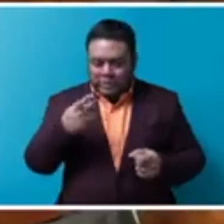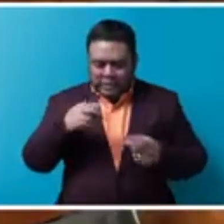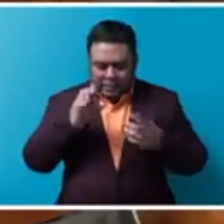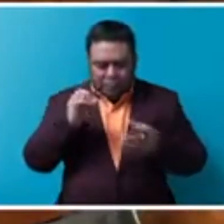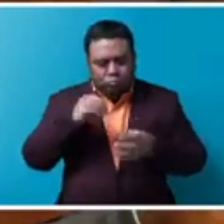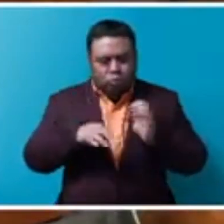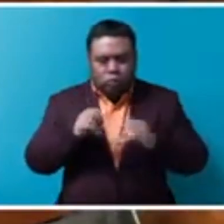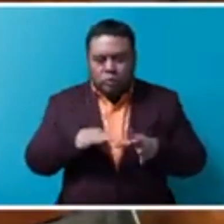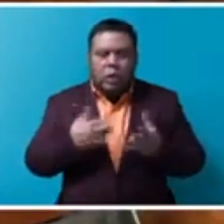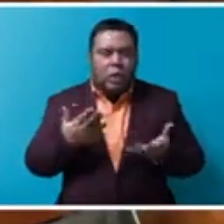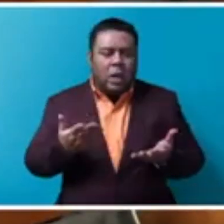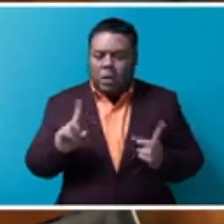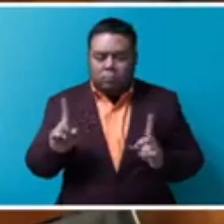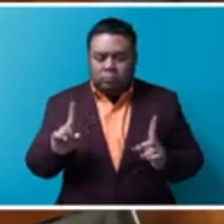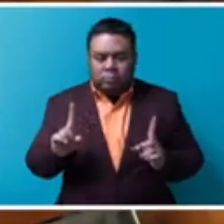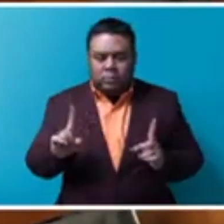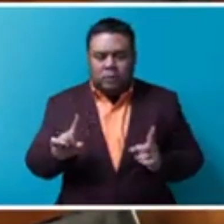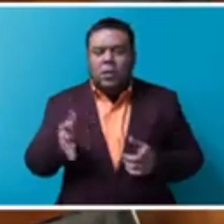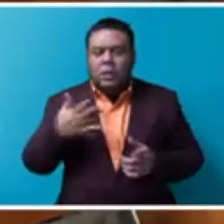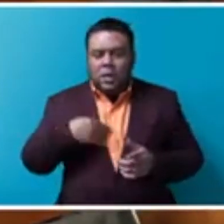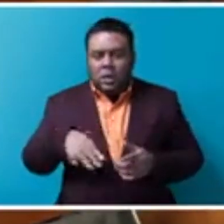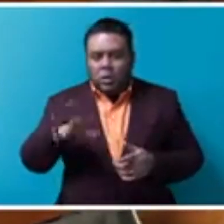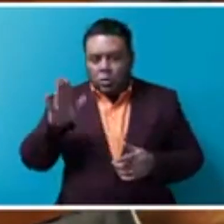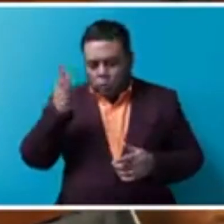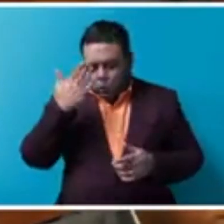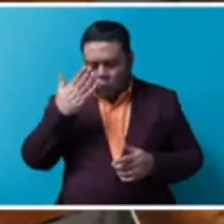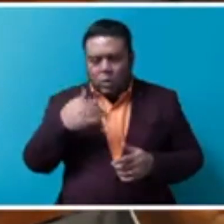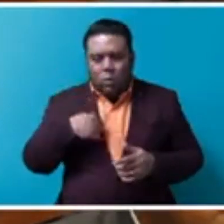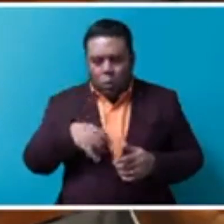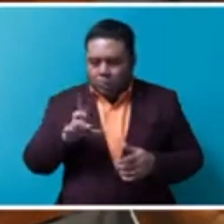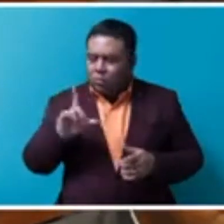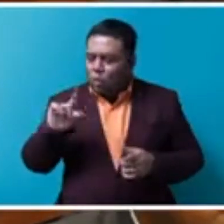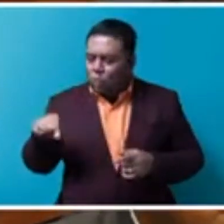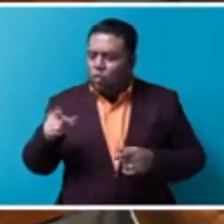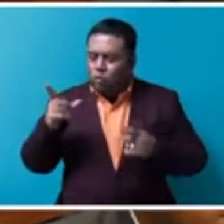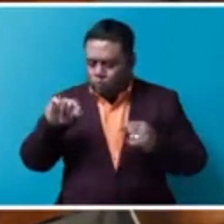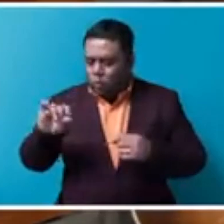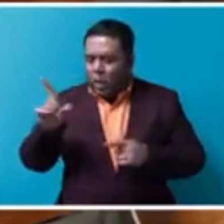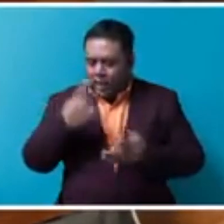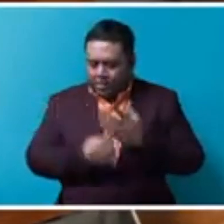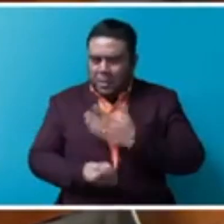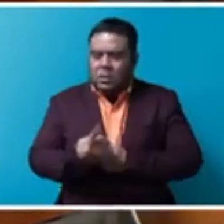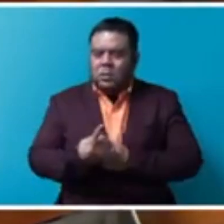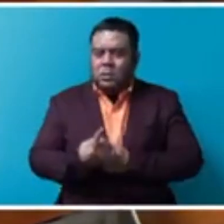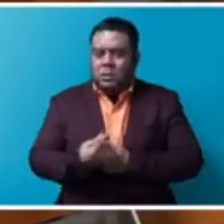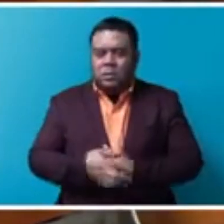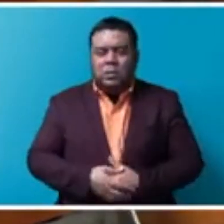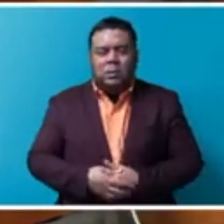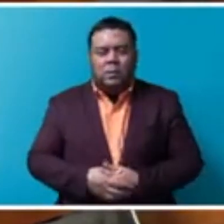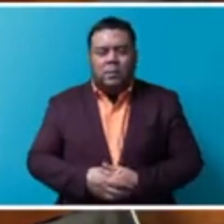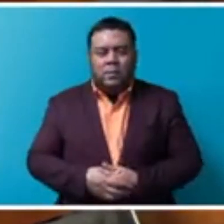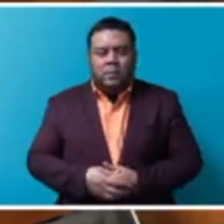inputs. He was a person who was a go-getter. He made things happen.